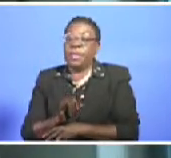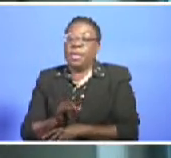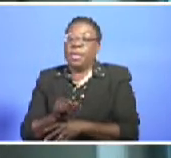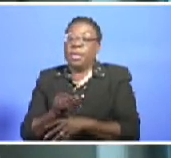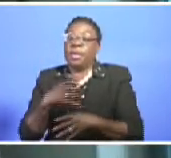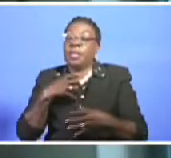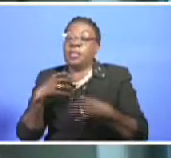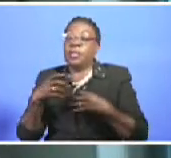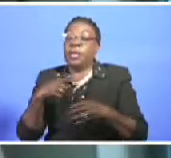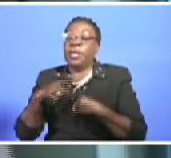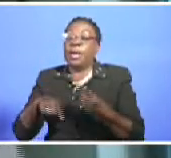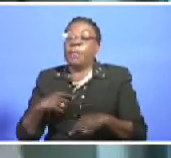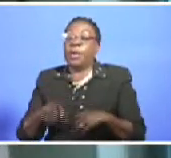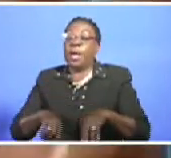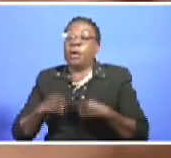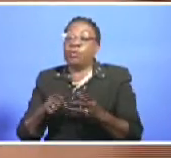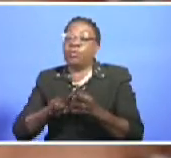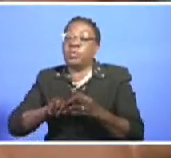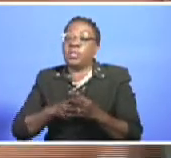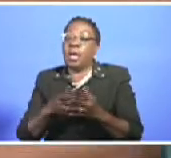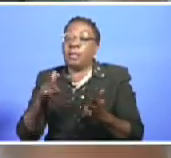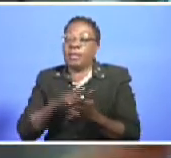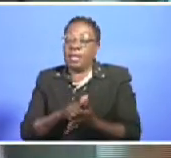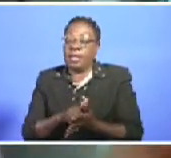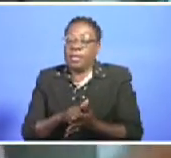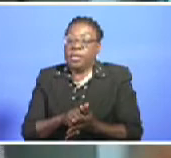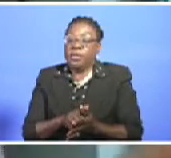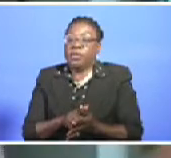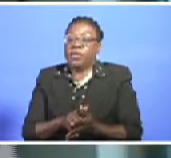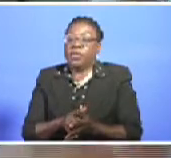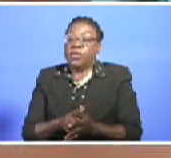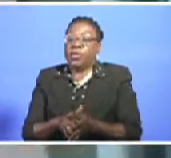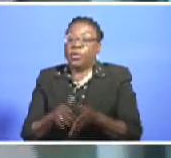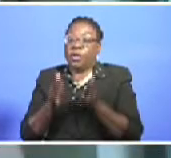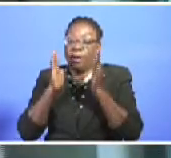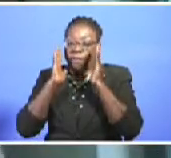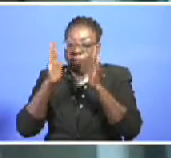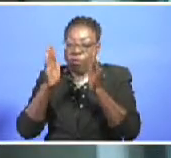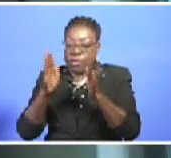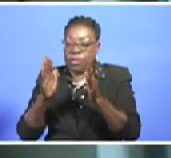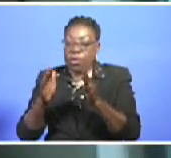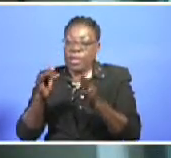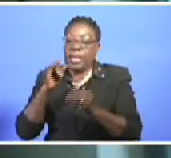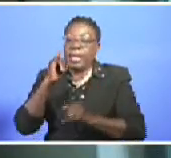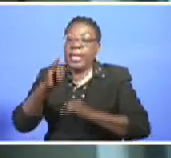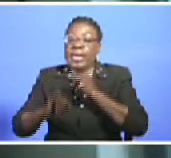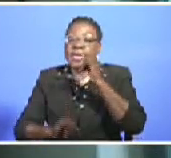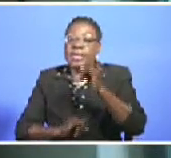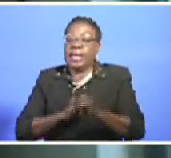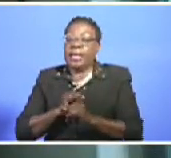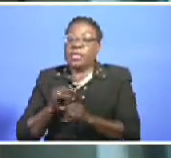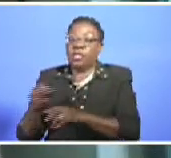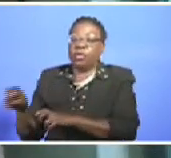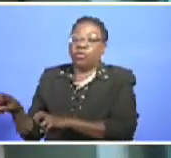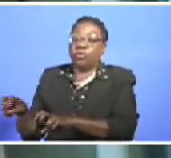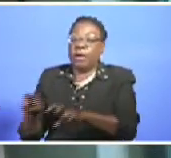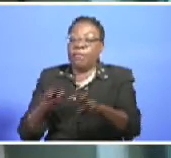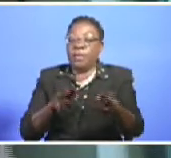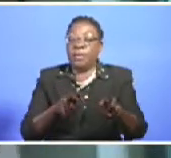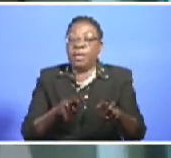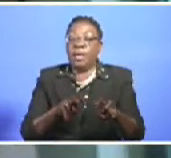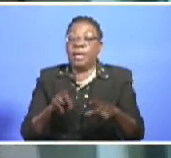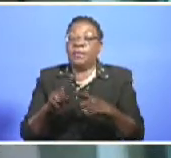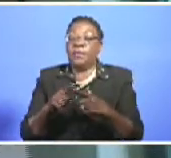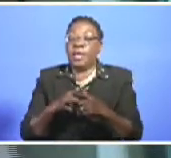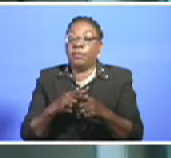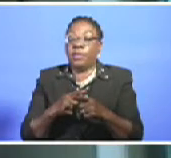concerned about how to roll that out. So we've turned our focus to international travel, and this week we will turn our focus